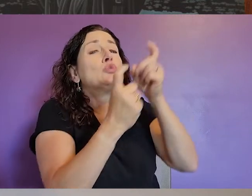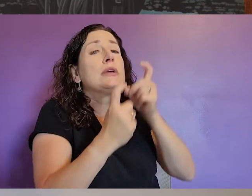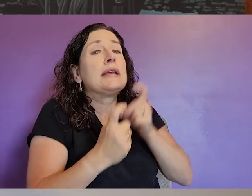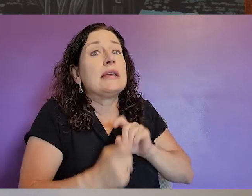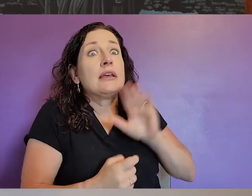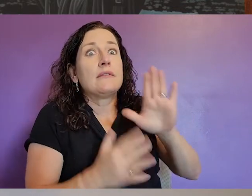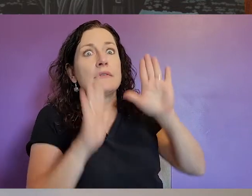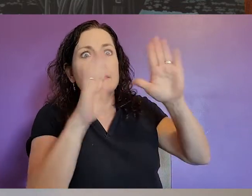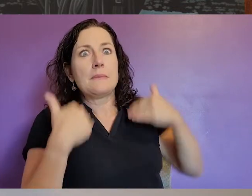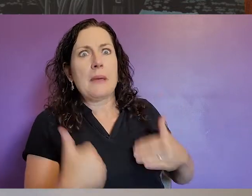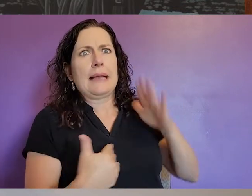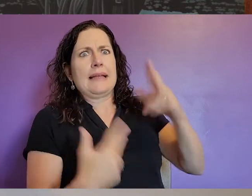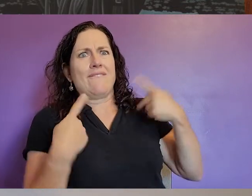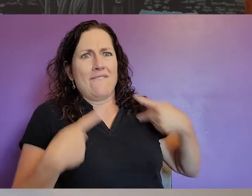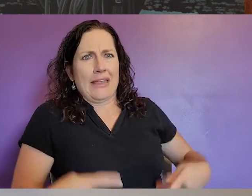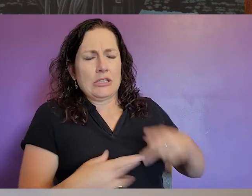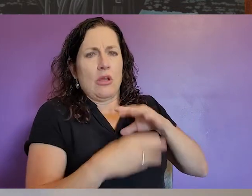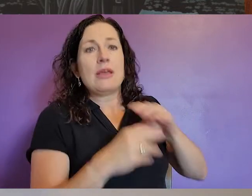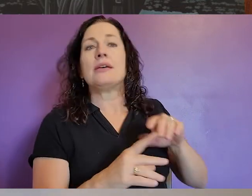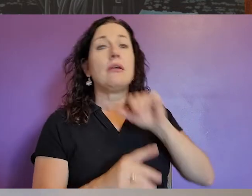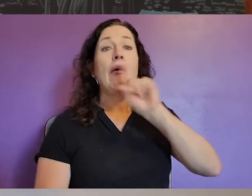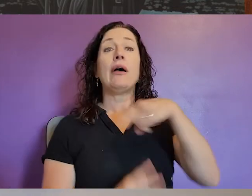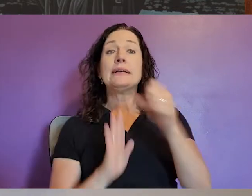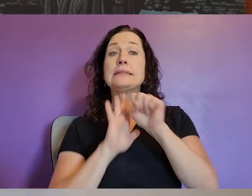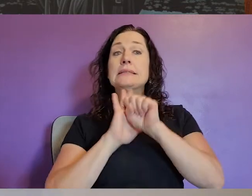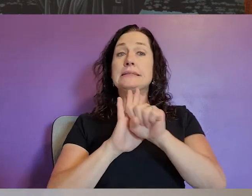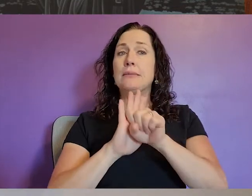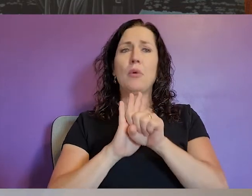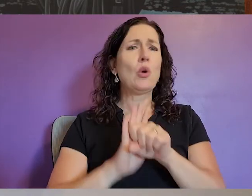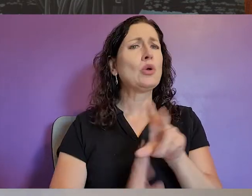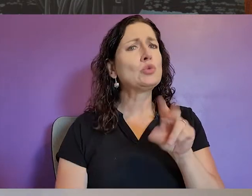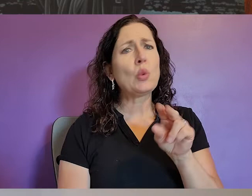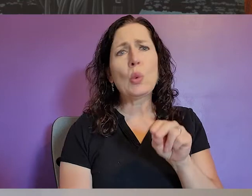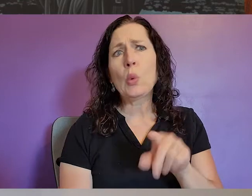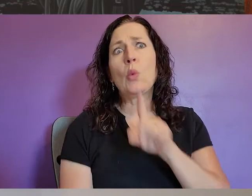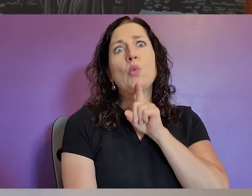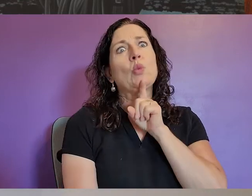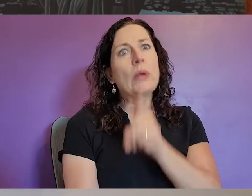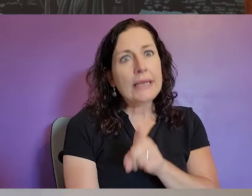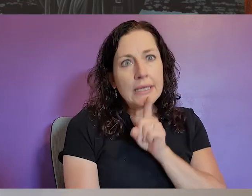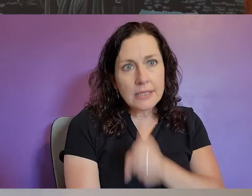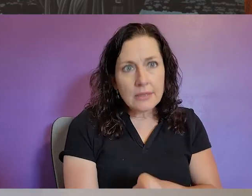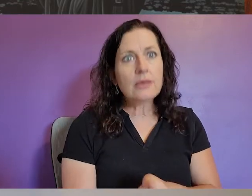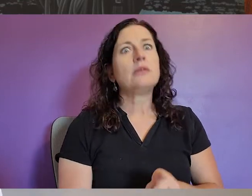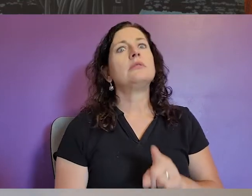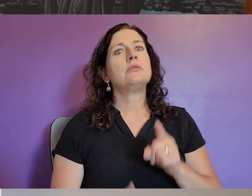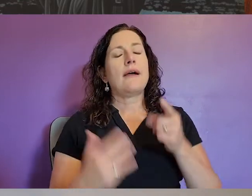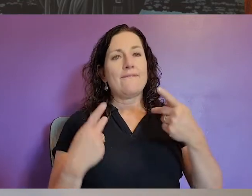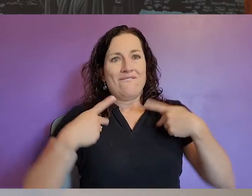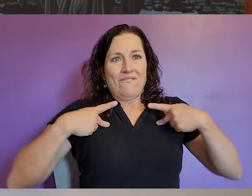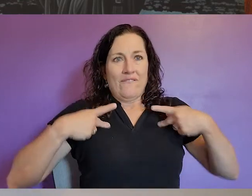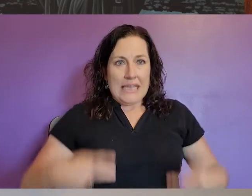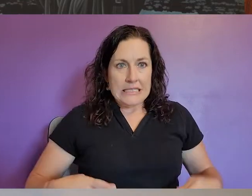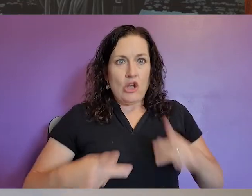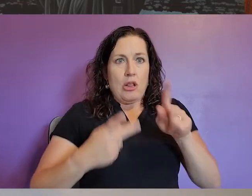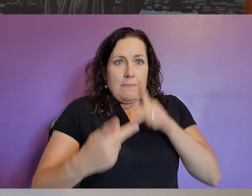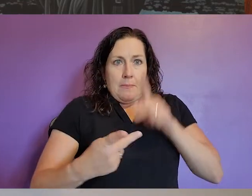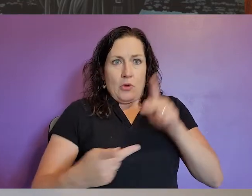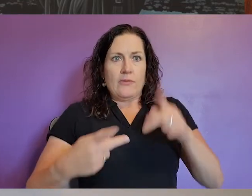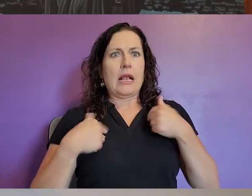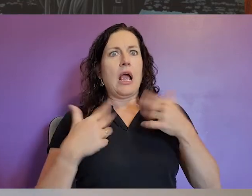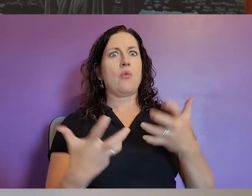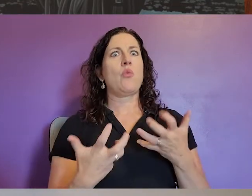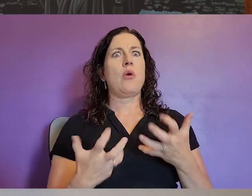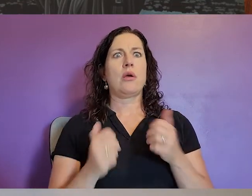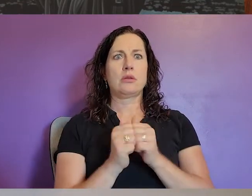us, his body, as a not a symbol, but an actual reality. I